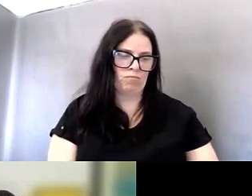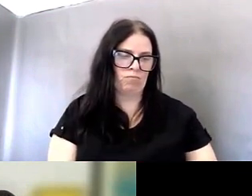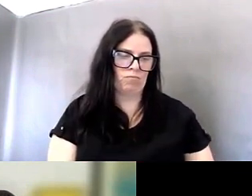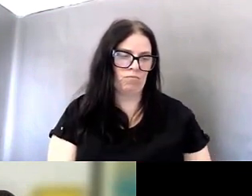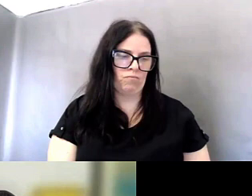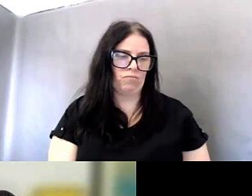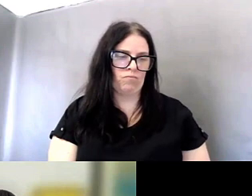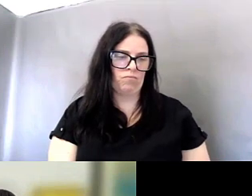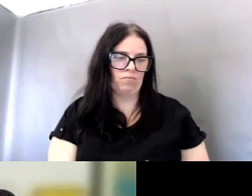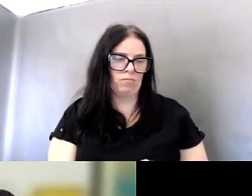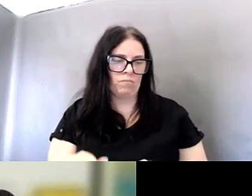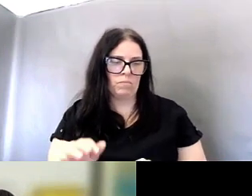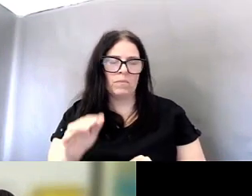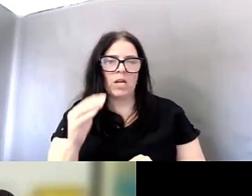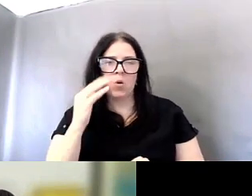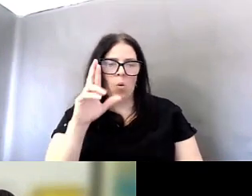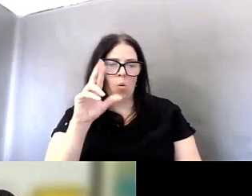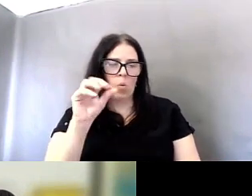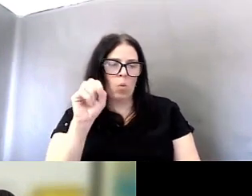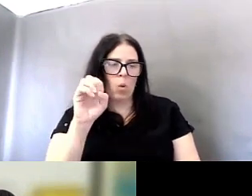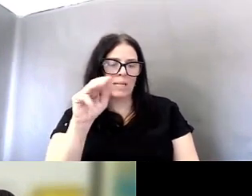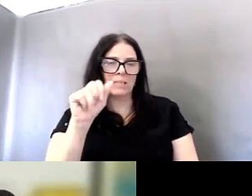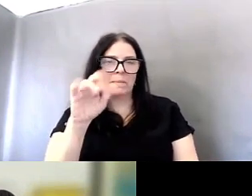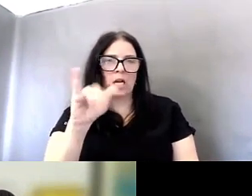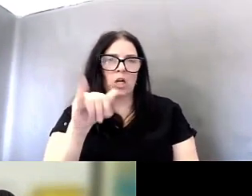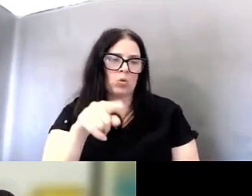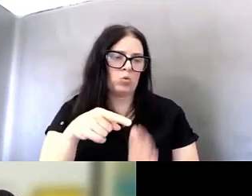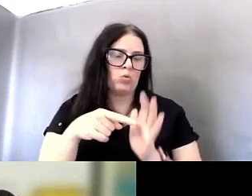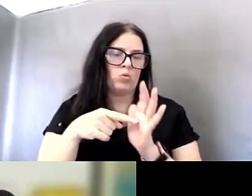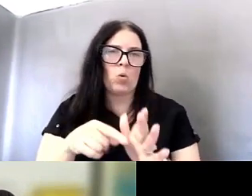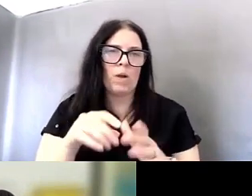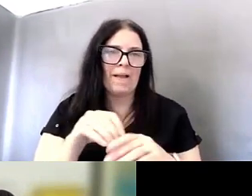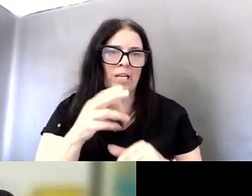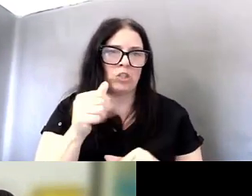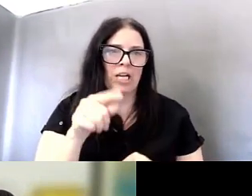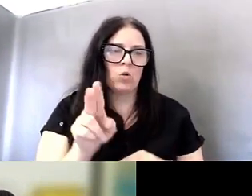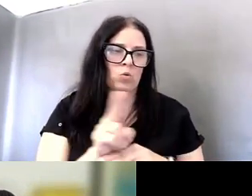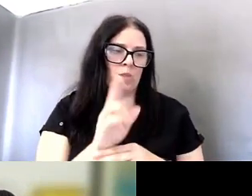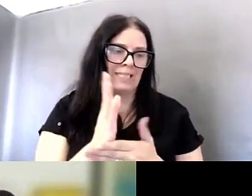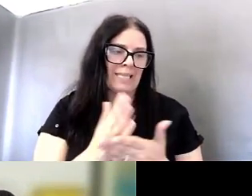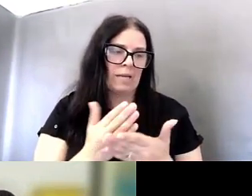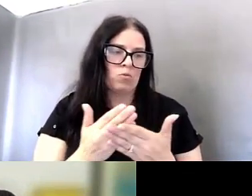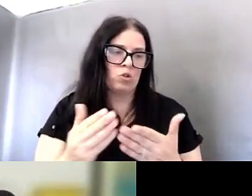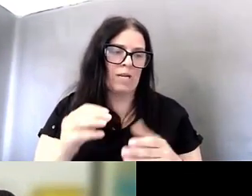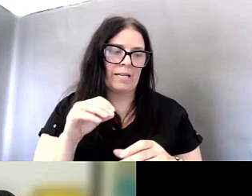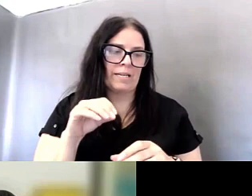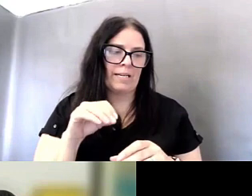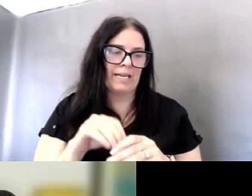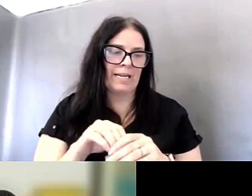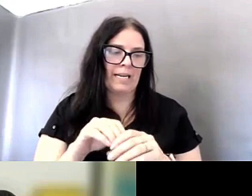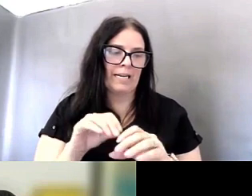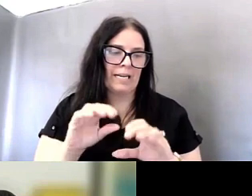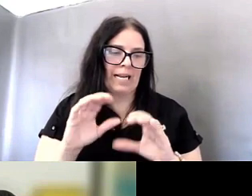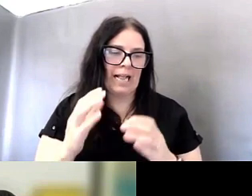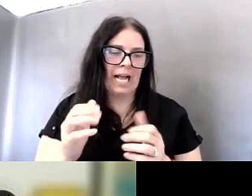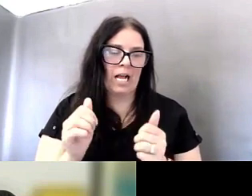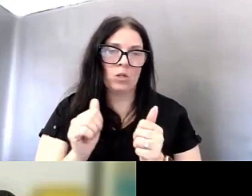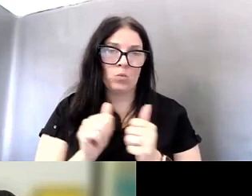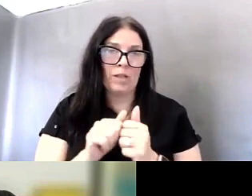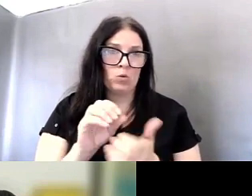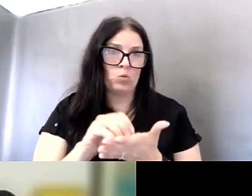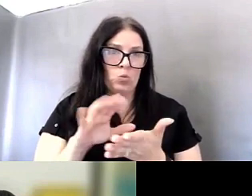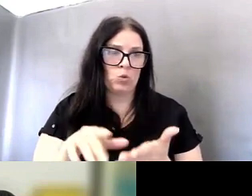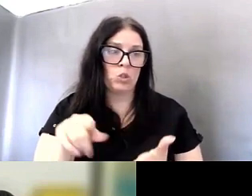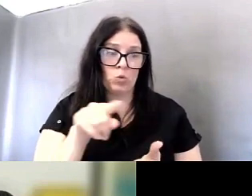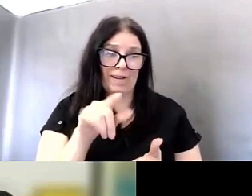Rosemary. So Rosemary, I know you shared in the chat that you're using some of the resources in your class with your students. If you're here and are